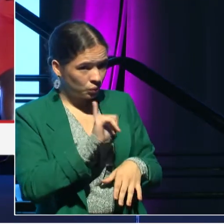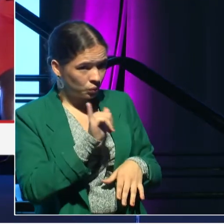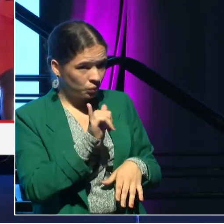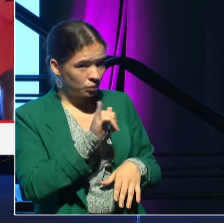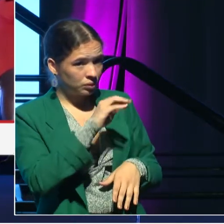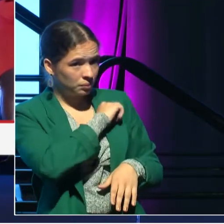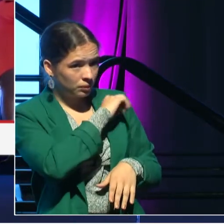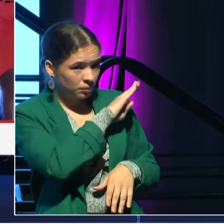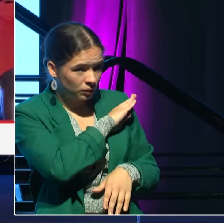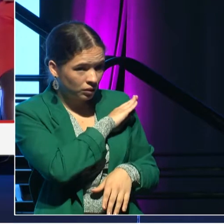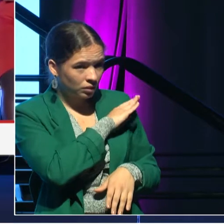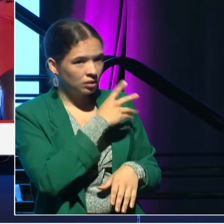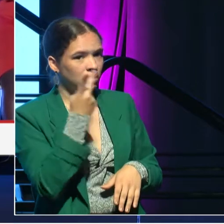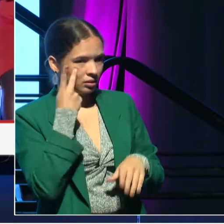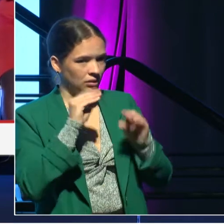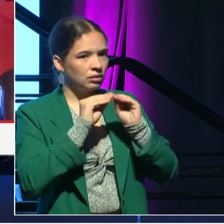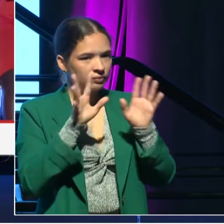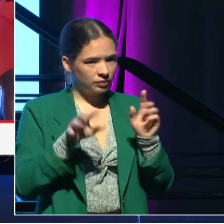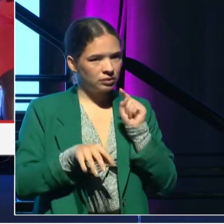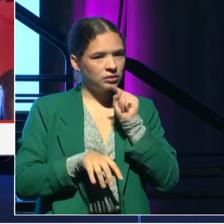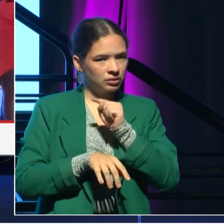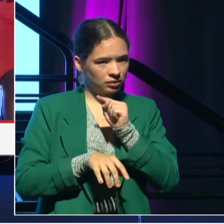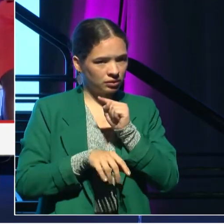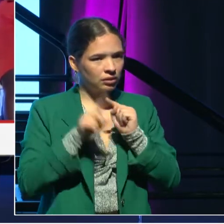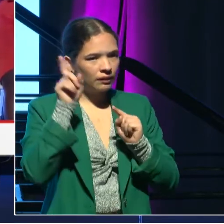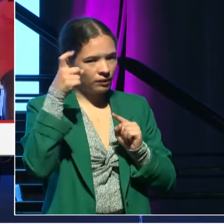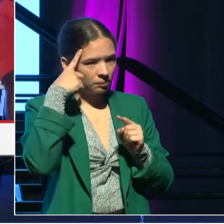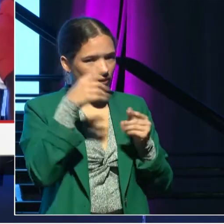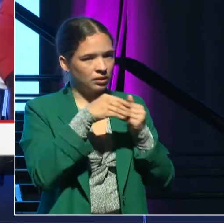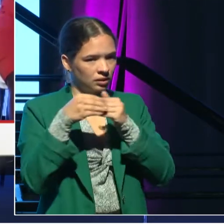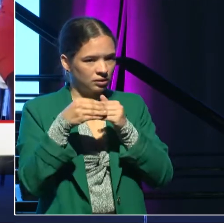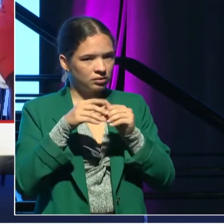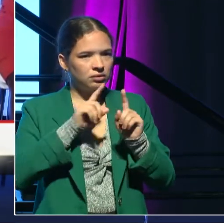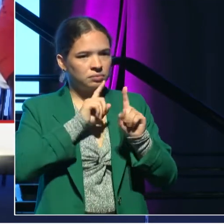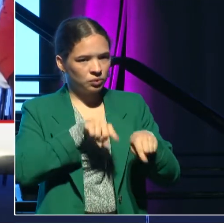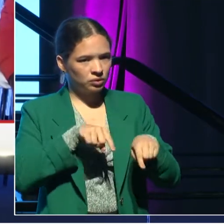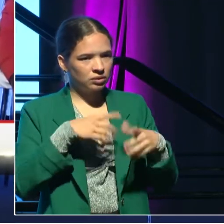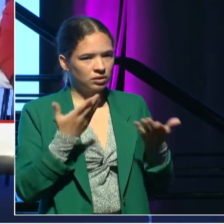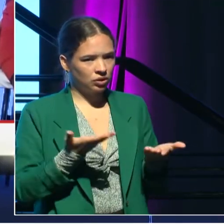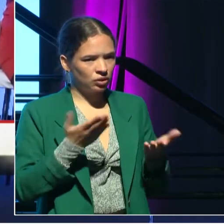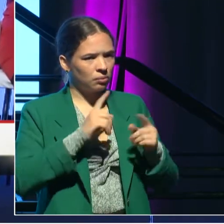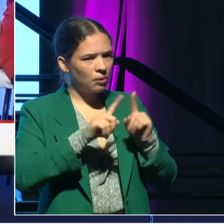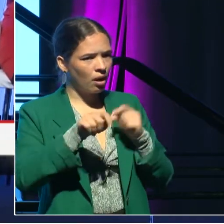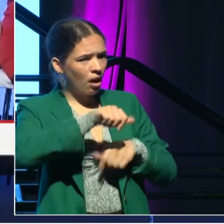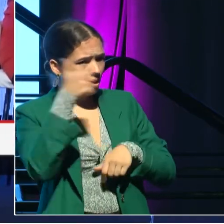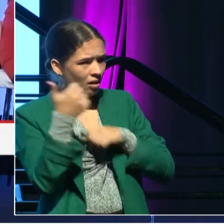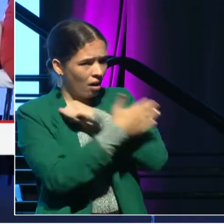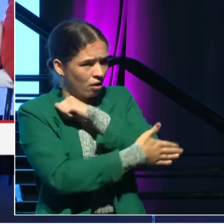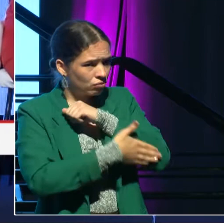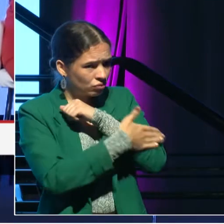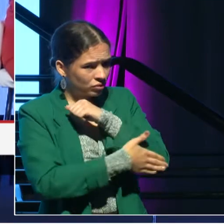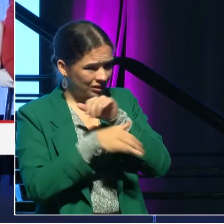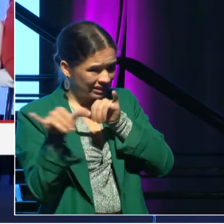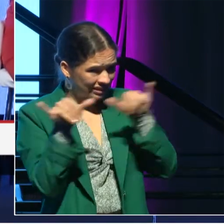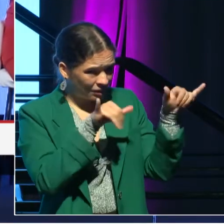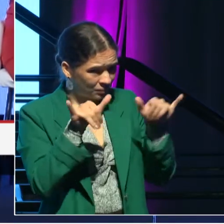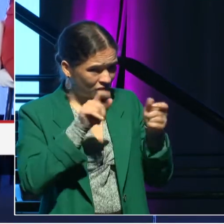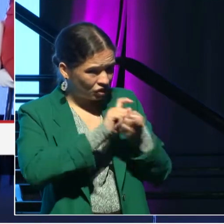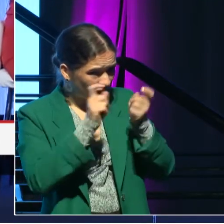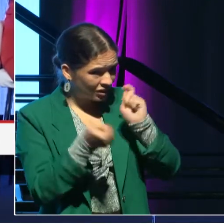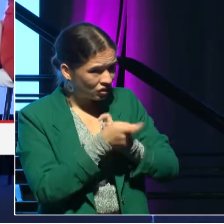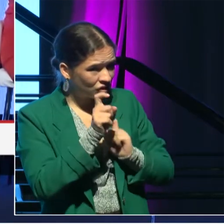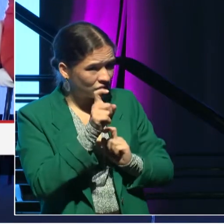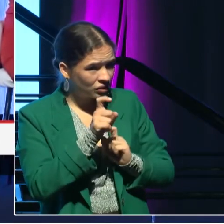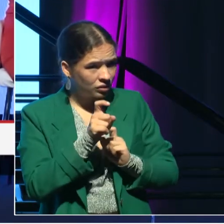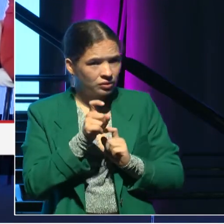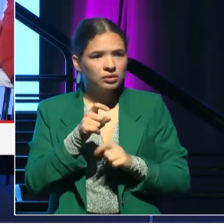seeing responsiveness here, but what are we seeing around the rest of the country? Are we seeing real tangible changes? Yeah, I think we're seeing it in waves and